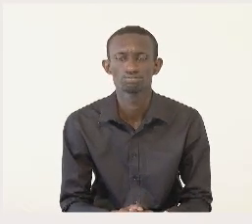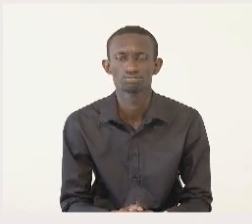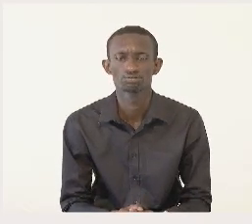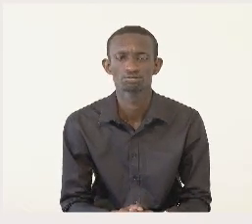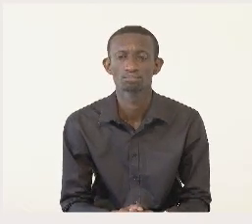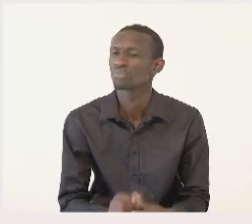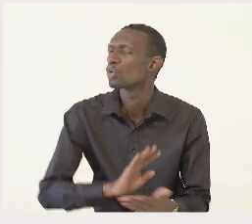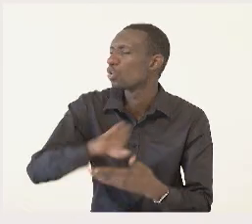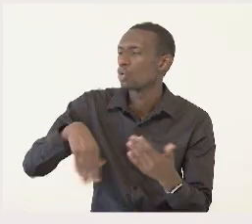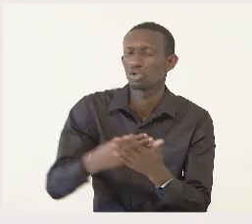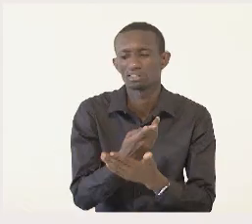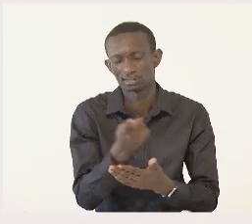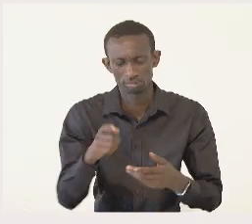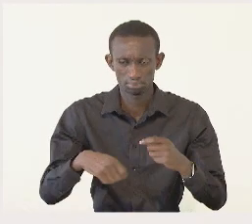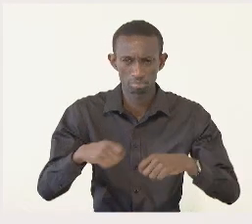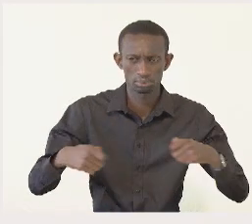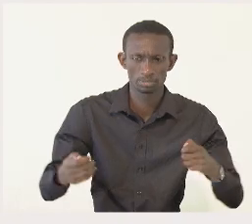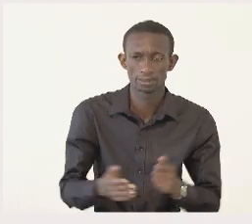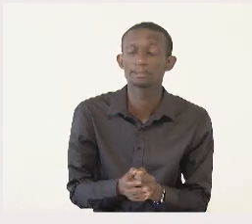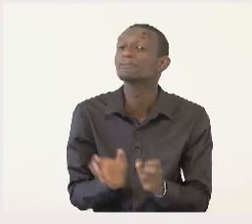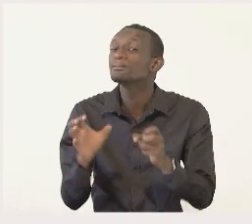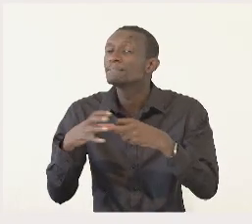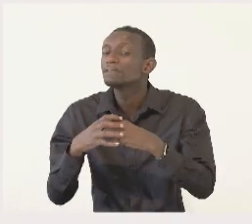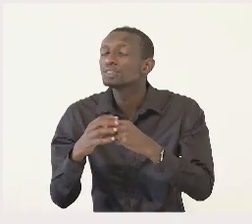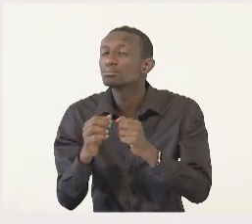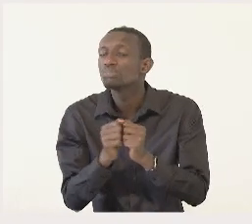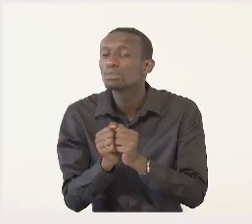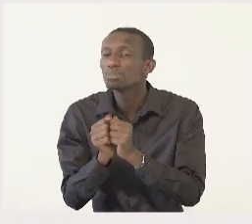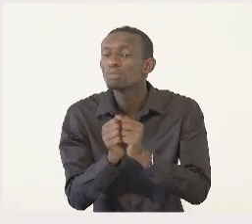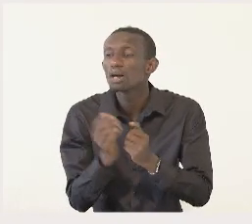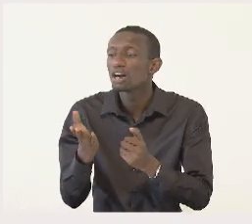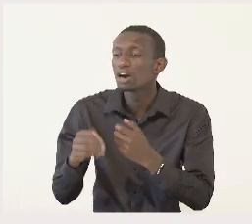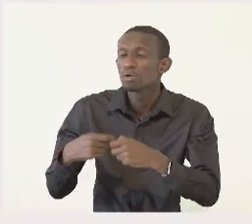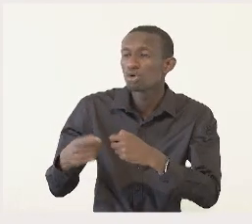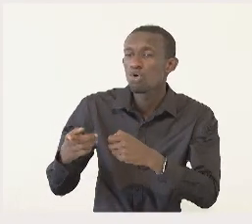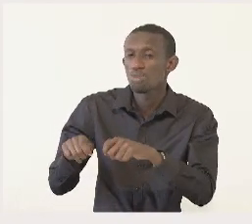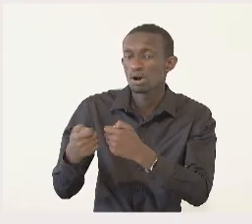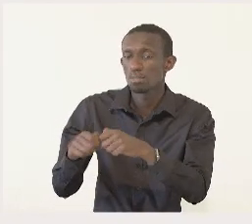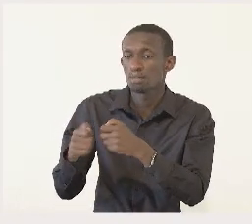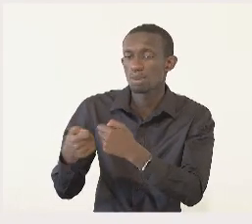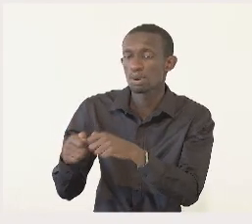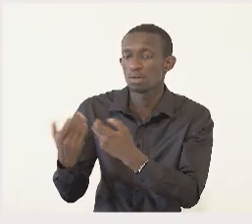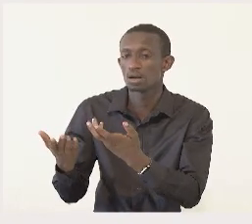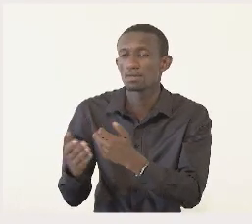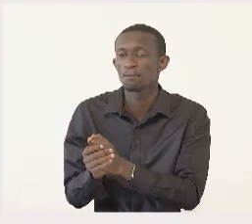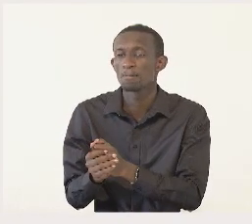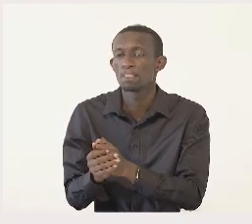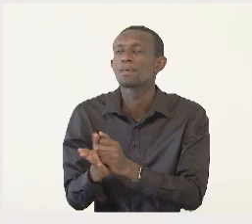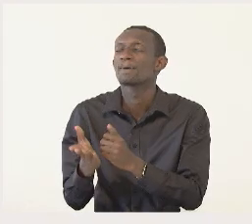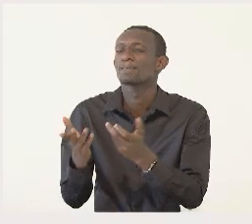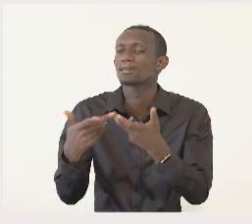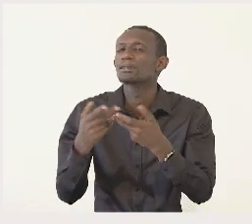All these reactions are collectively, these reactions of breaking down and building up processes are referred to